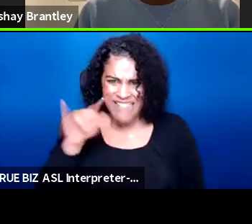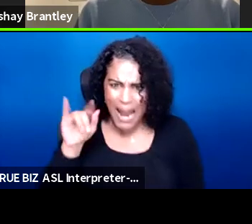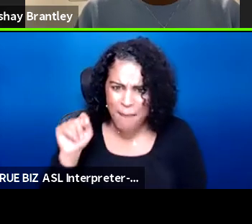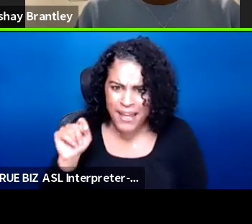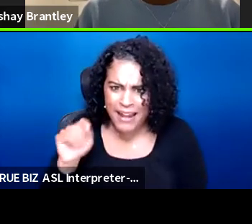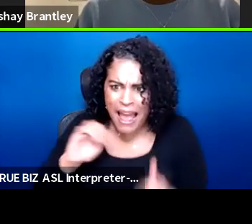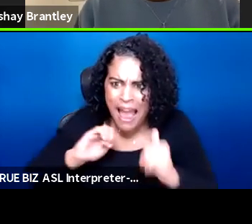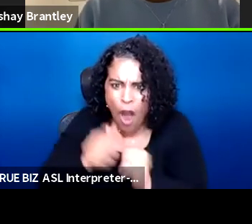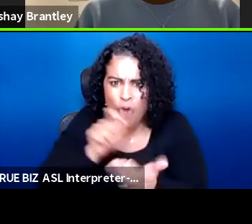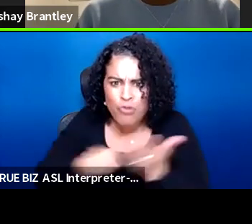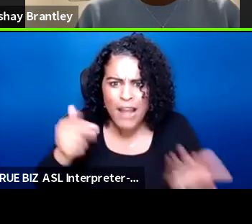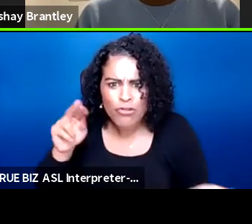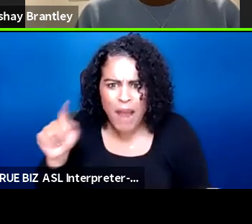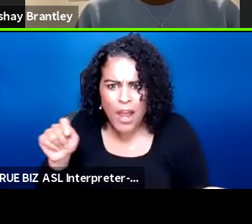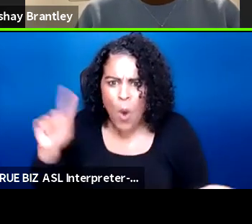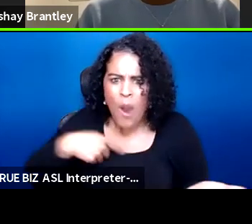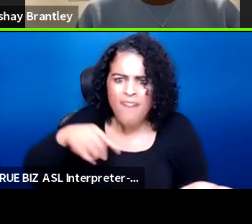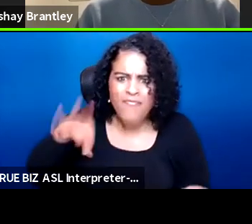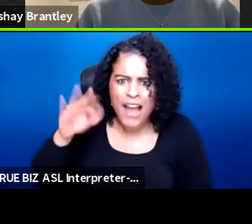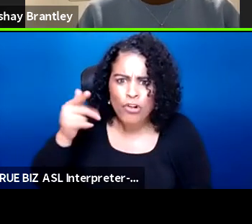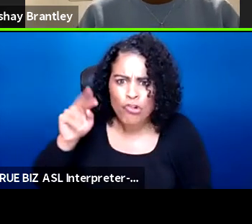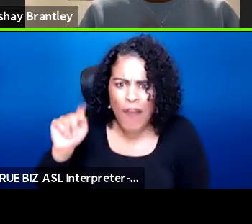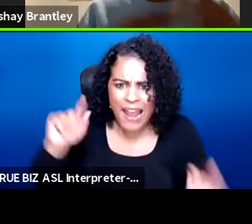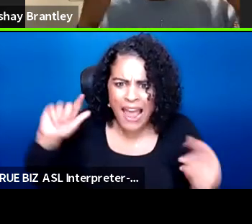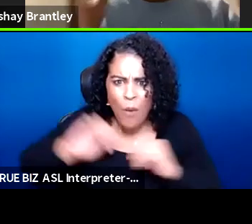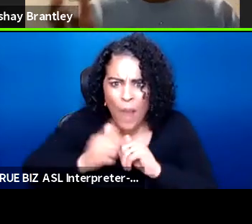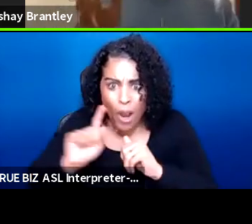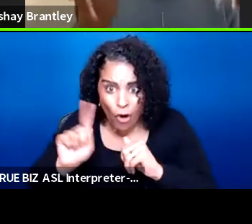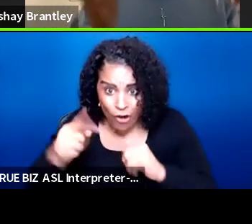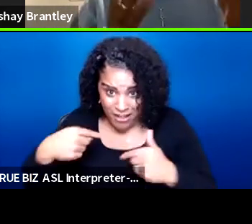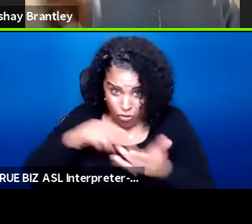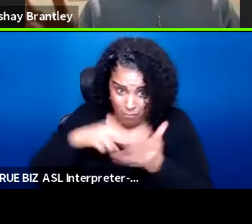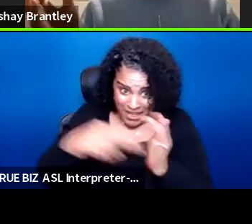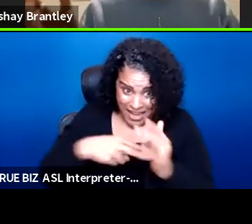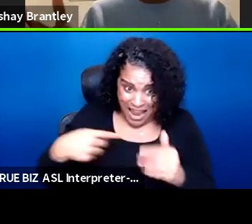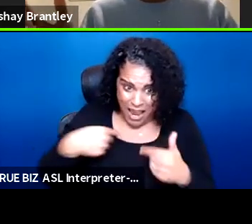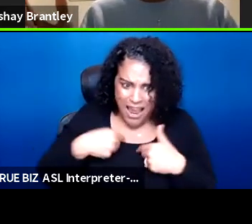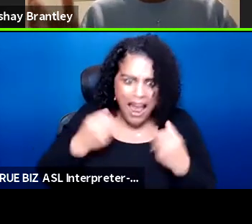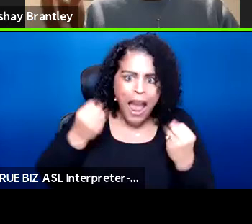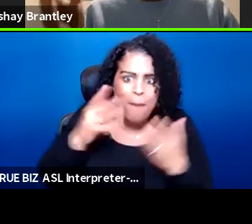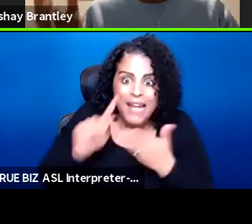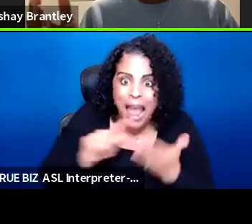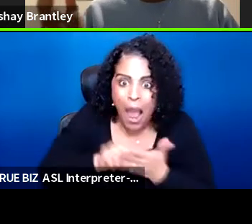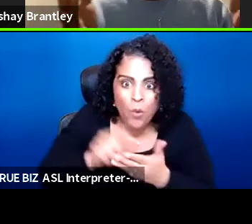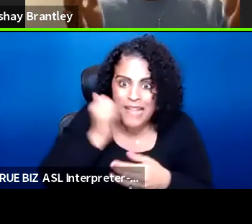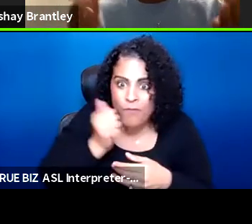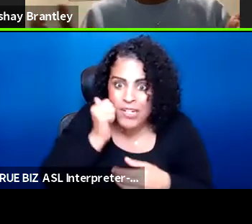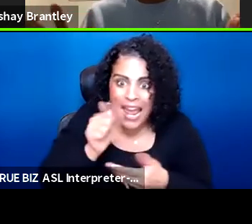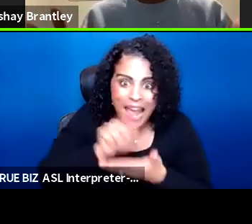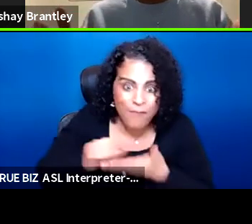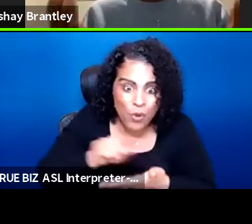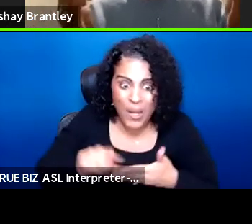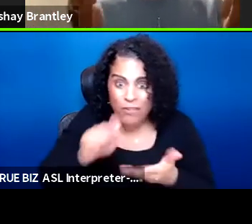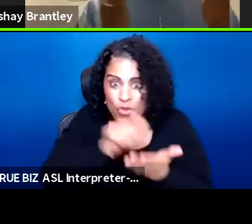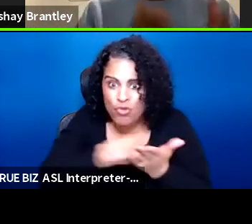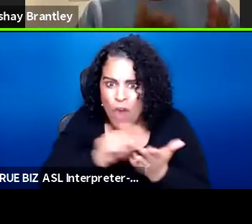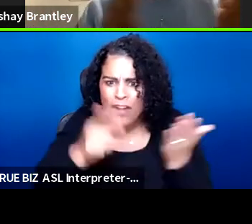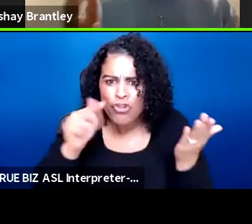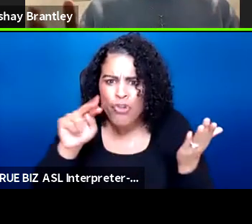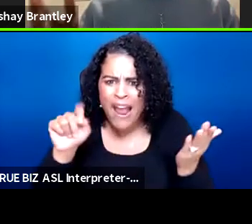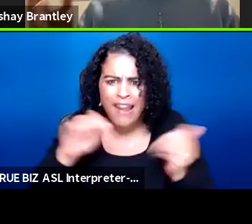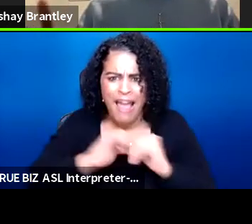write a grant then? Where do I find the grants? You know, like, am I supposed to, how many hours in a day or a week does it take to write? It